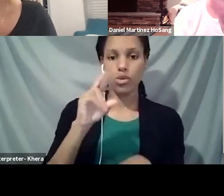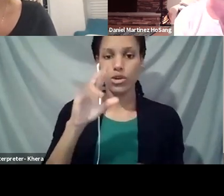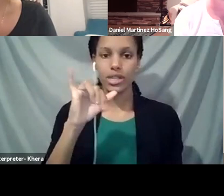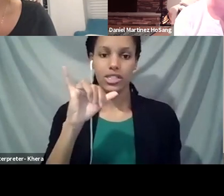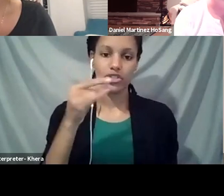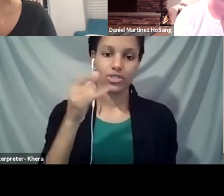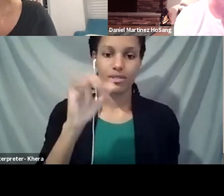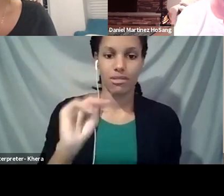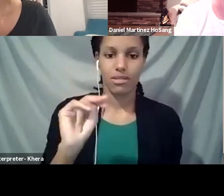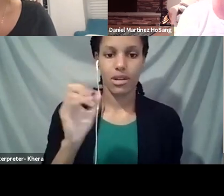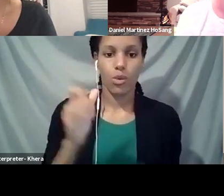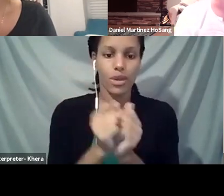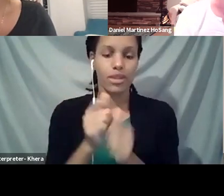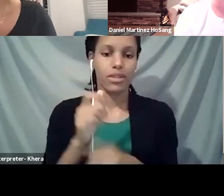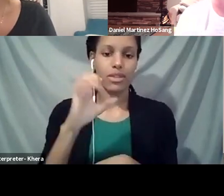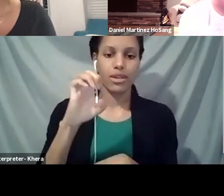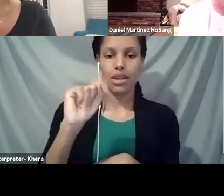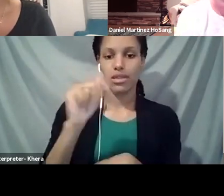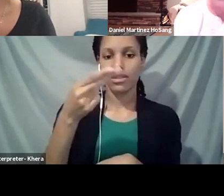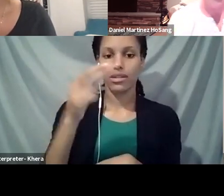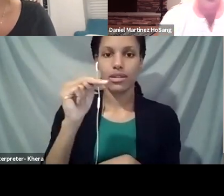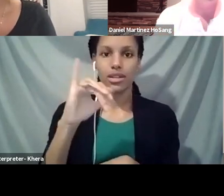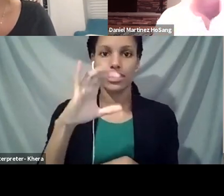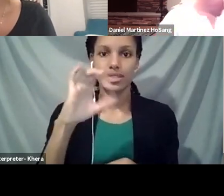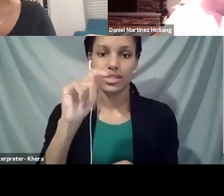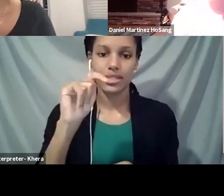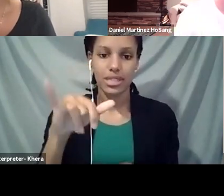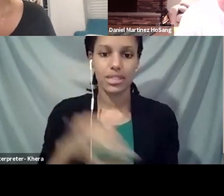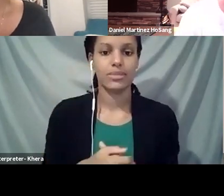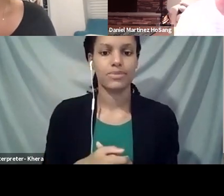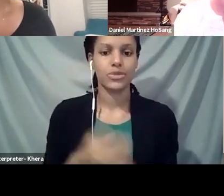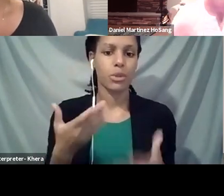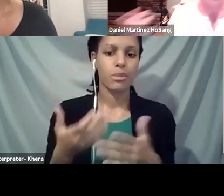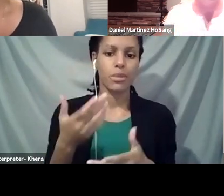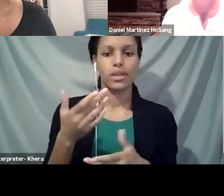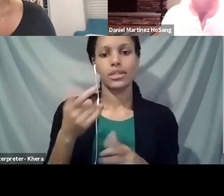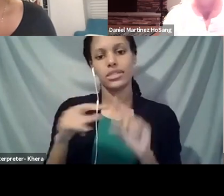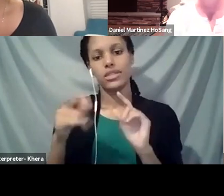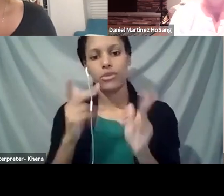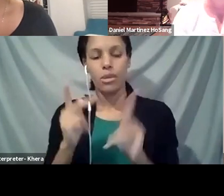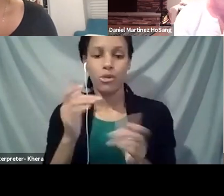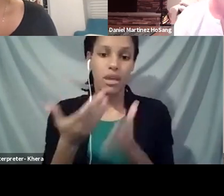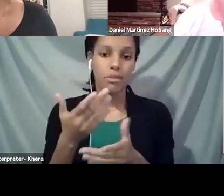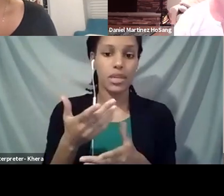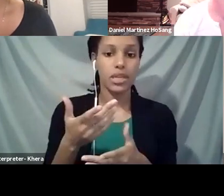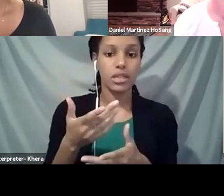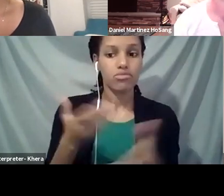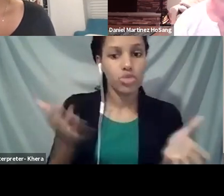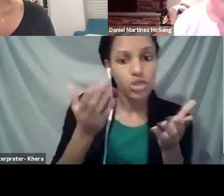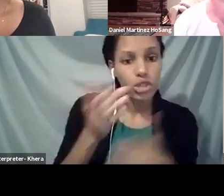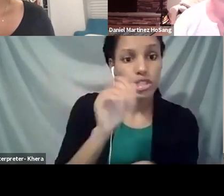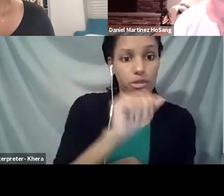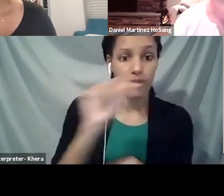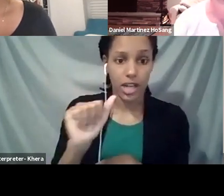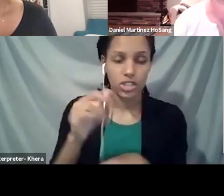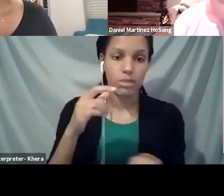other factors that tend to shape why people might embrace, some people might embrace affirmative action, other people might not?